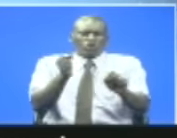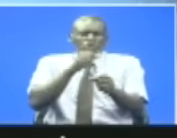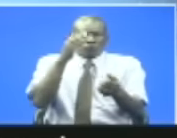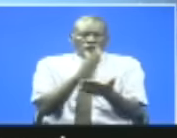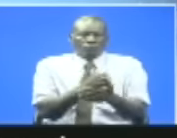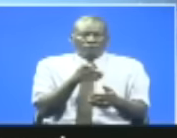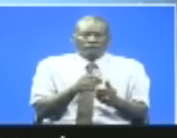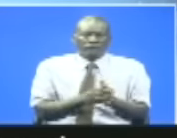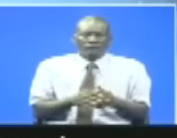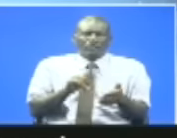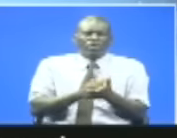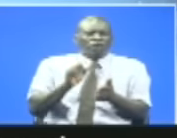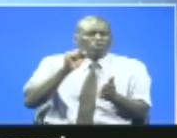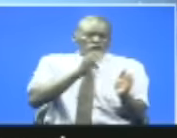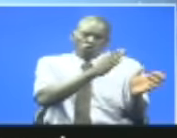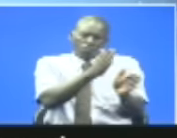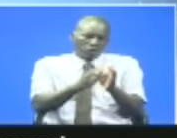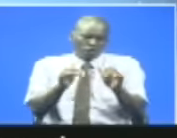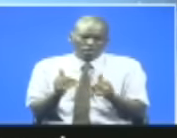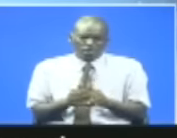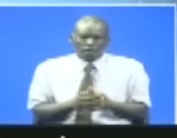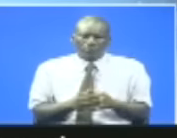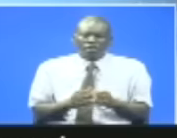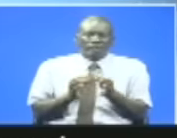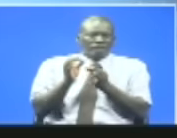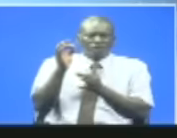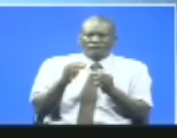anybody a stable political order. Gentlemen. Either. It depends this on...